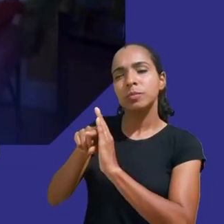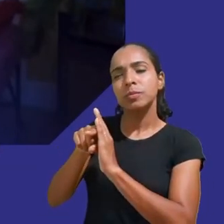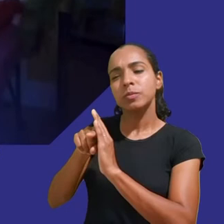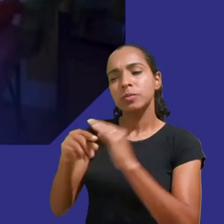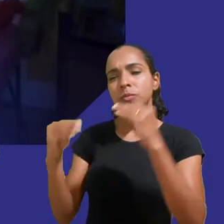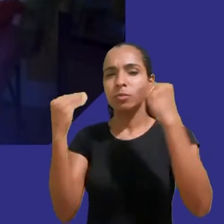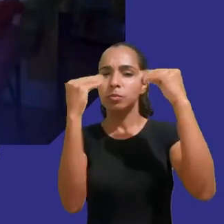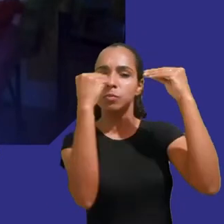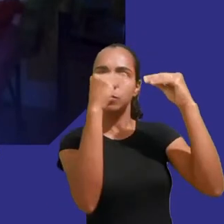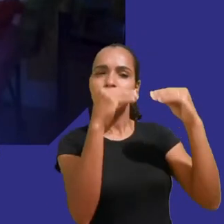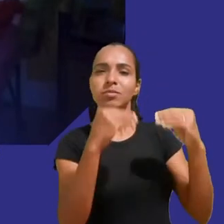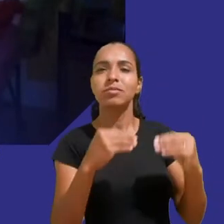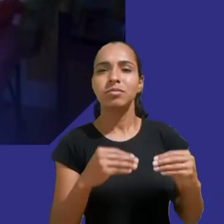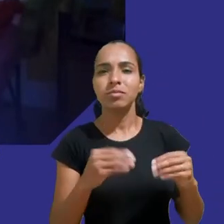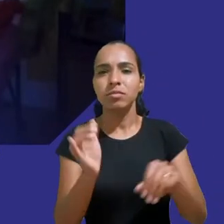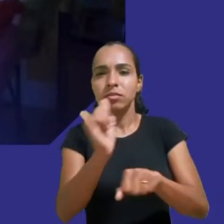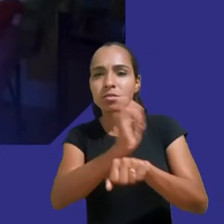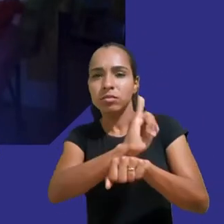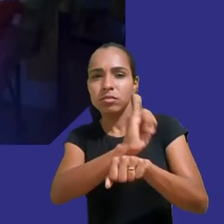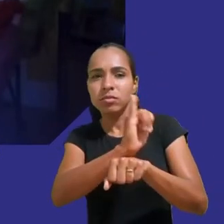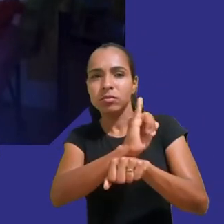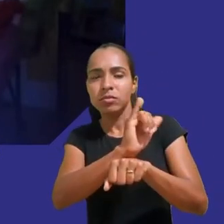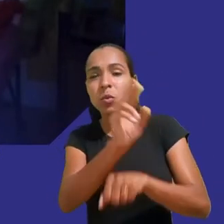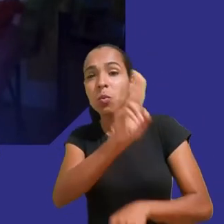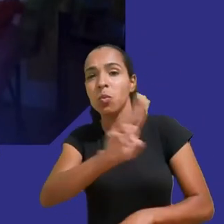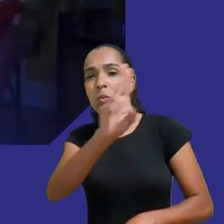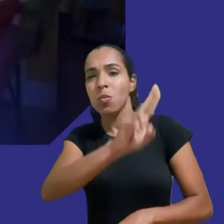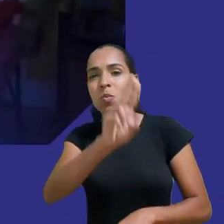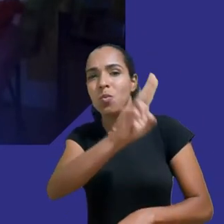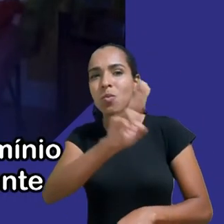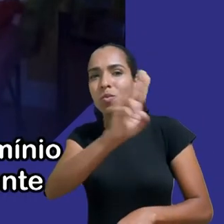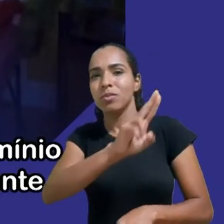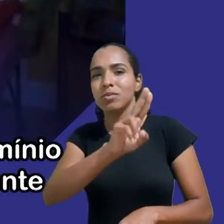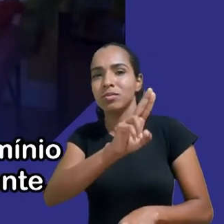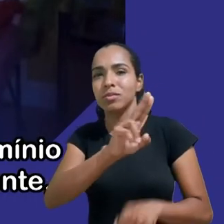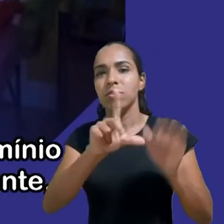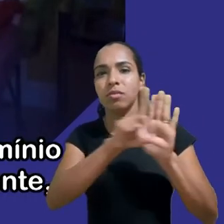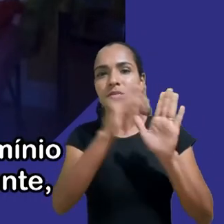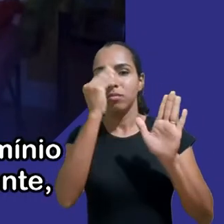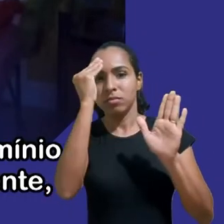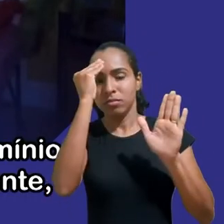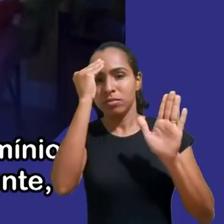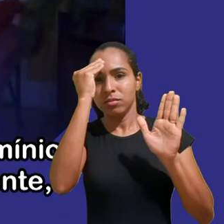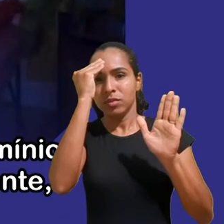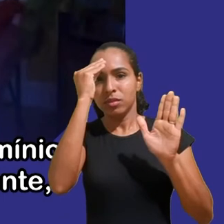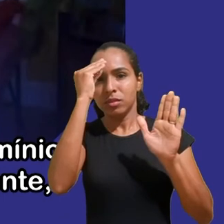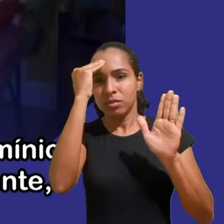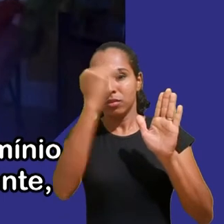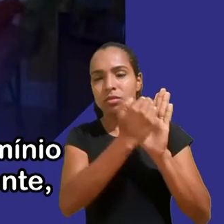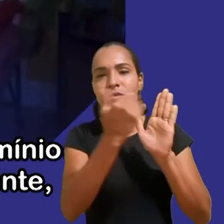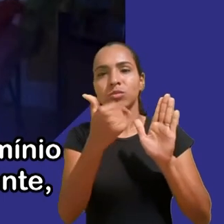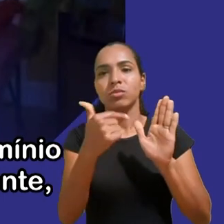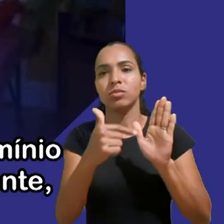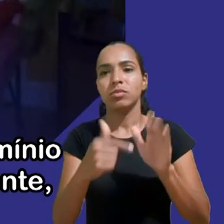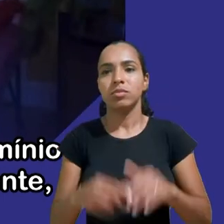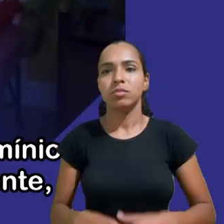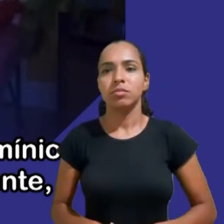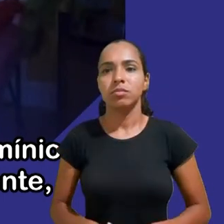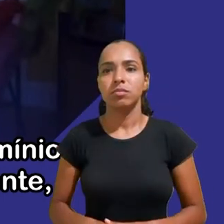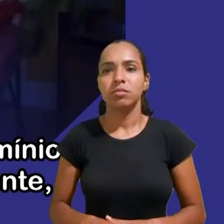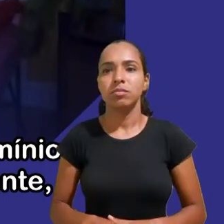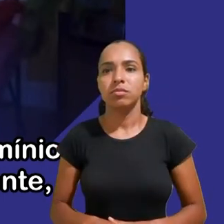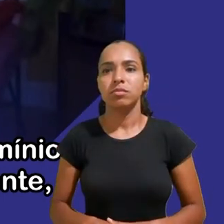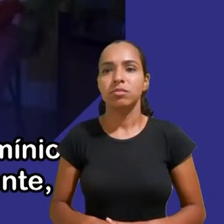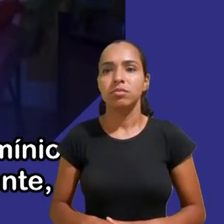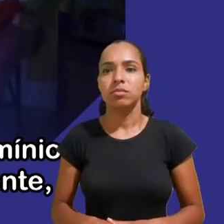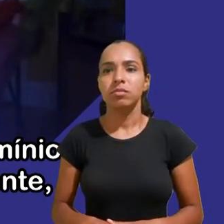this illegal data collection to drive innovation and to improve their product and so when you have a company that's built its empire